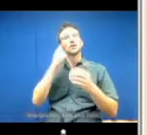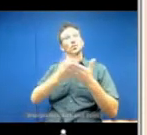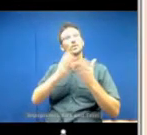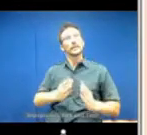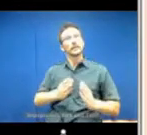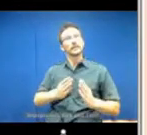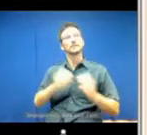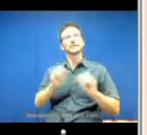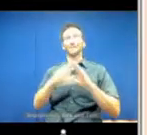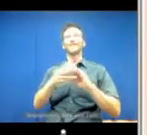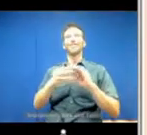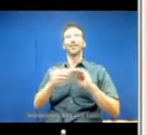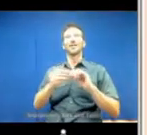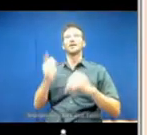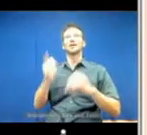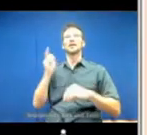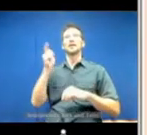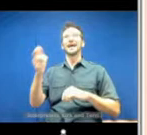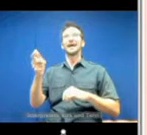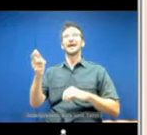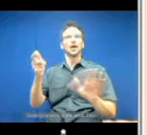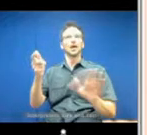answers. It'll sound like this.